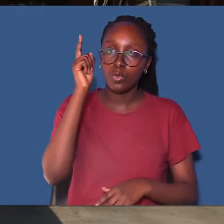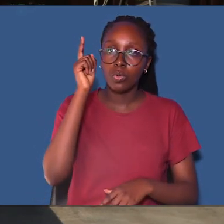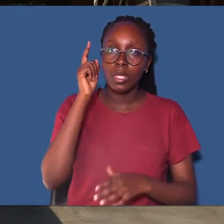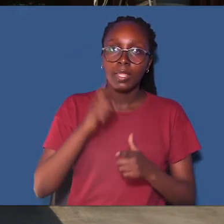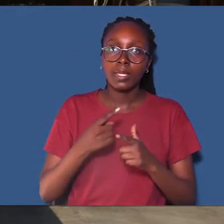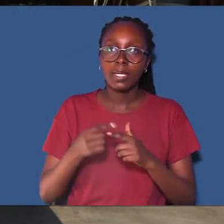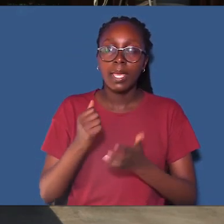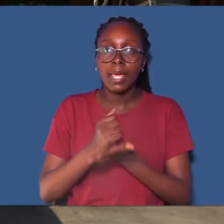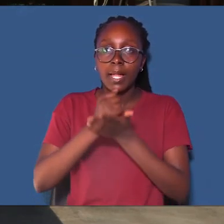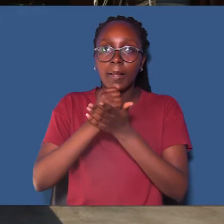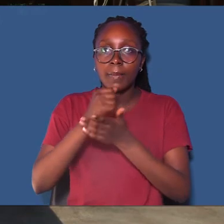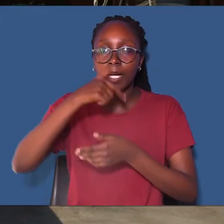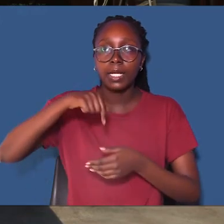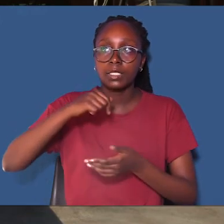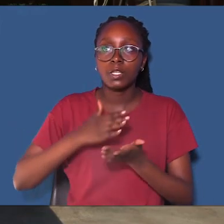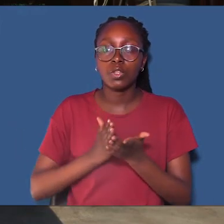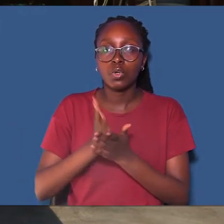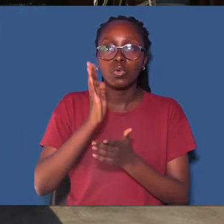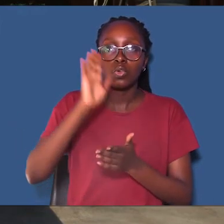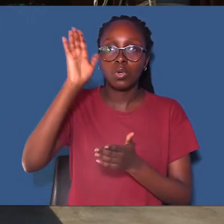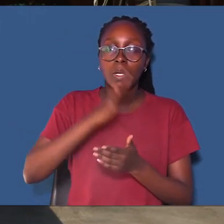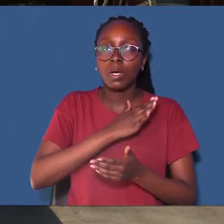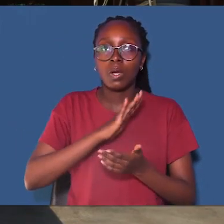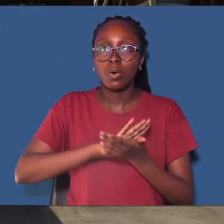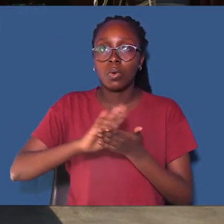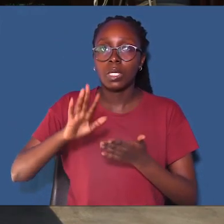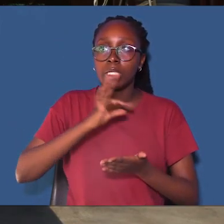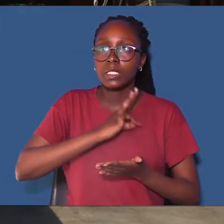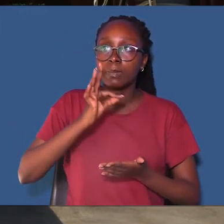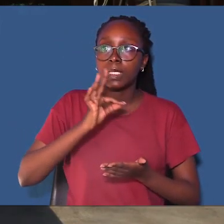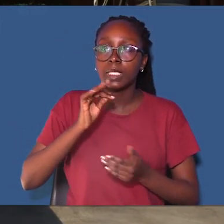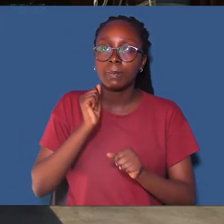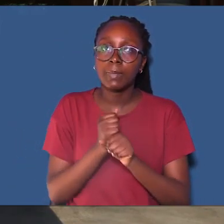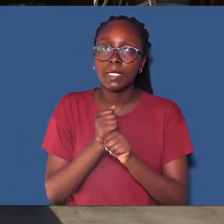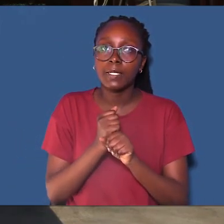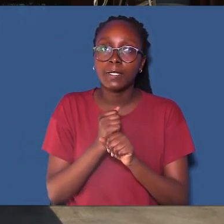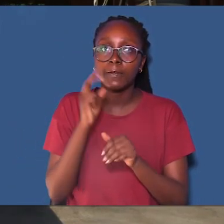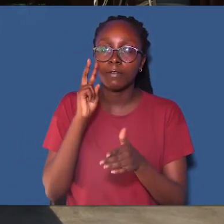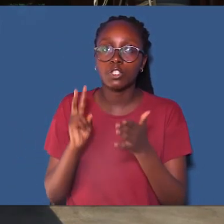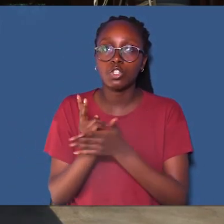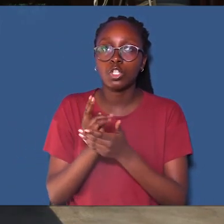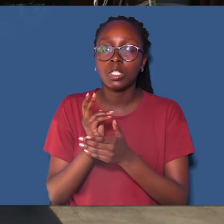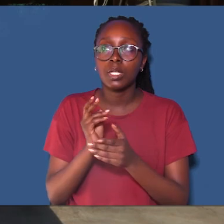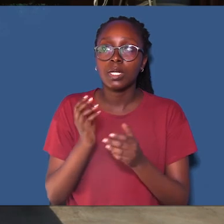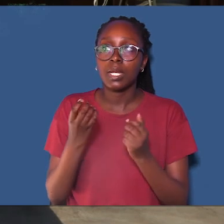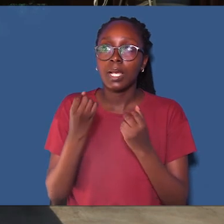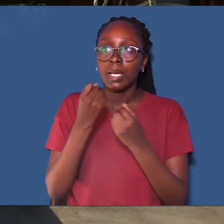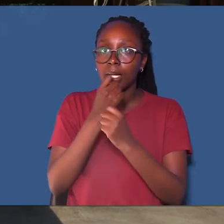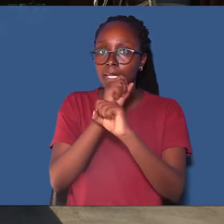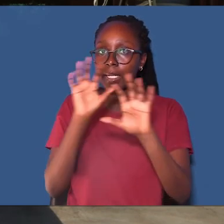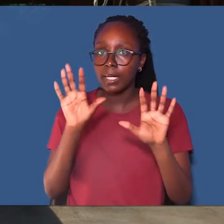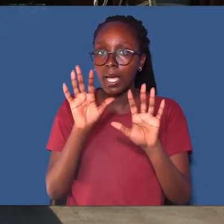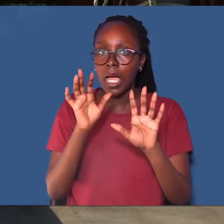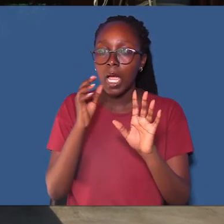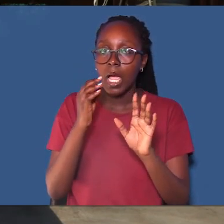your Holy Spirit, even to make this vision clearer of yourself, O God,